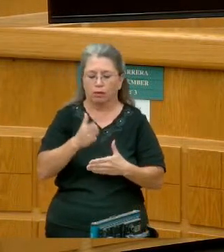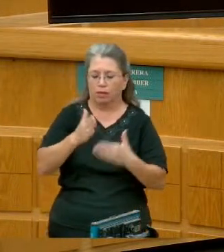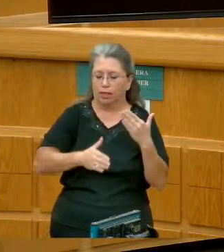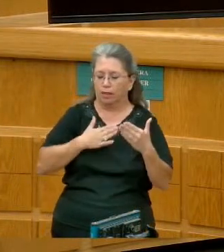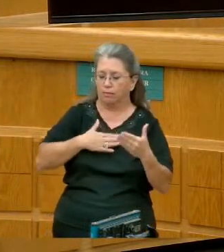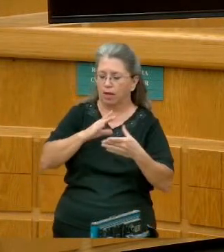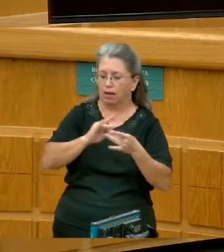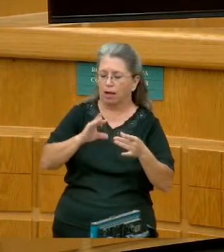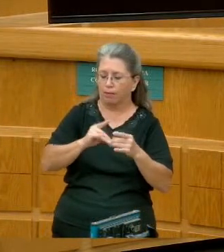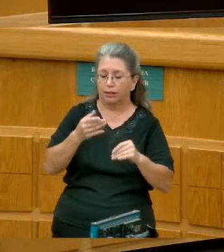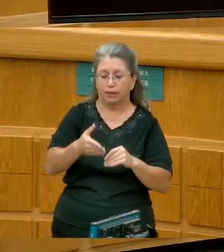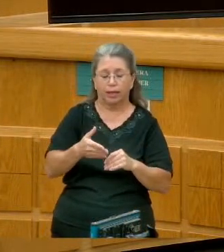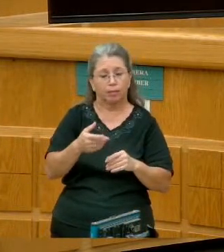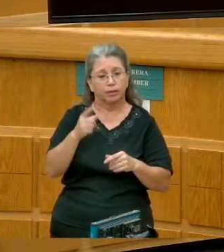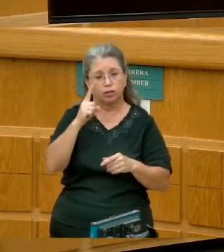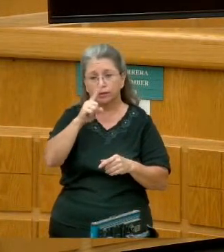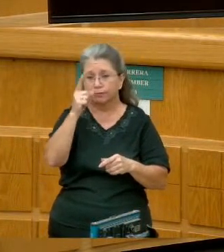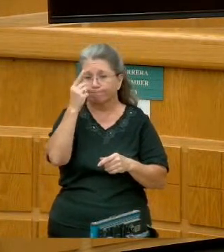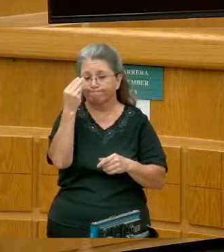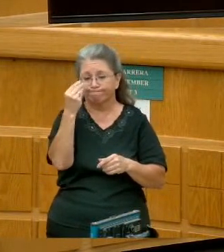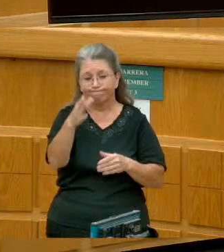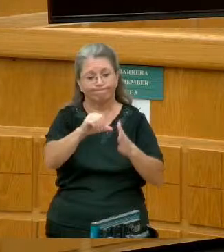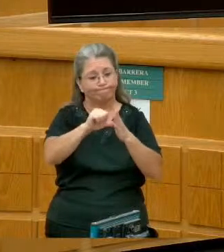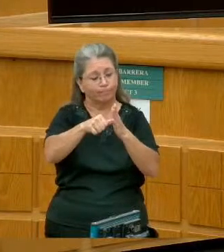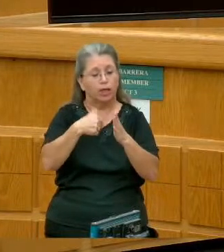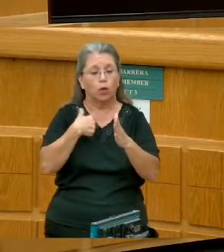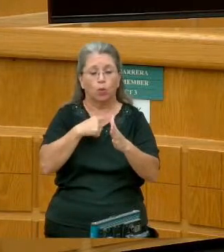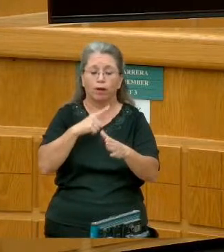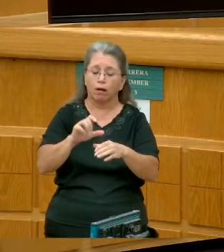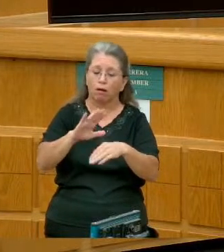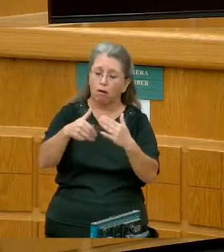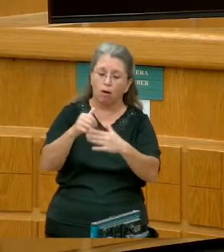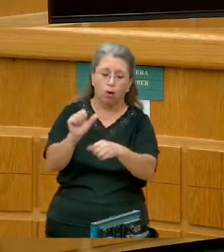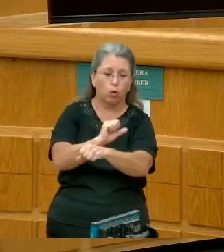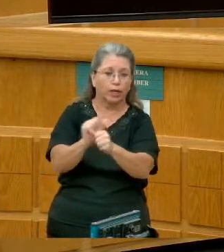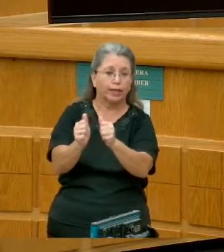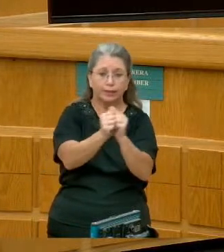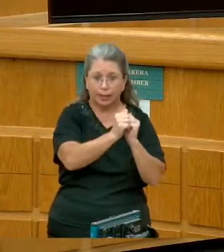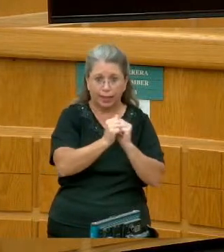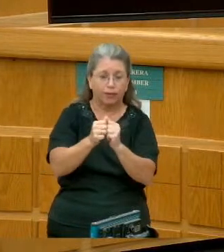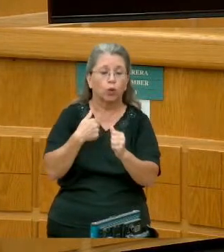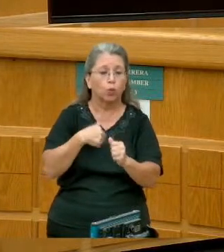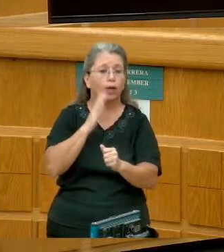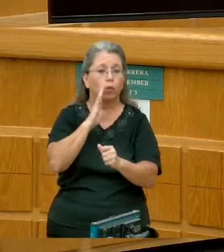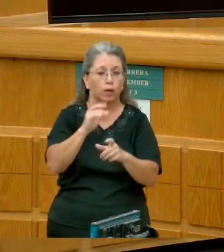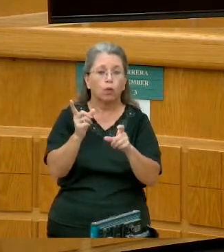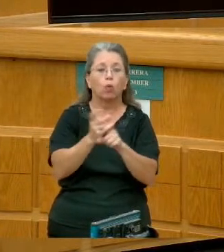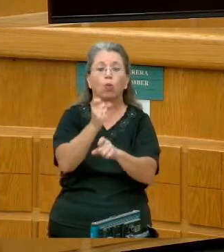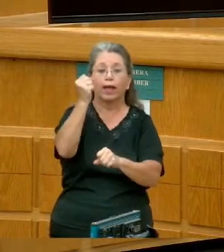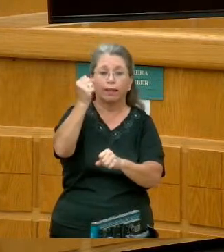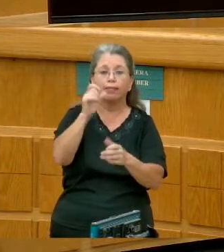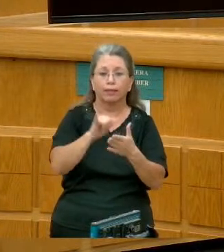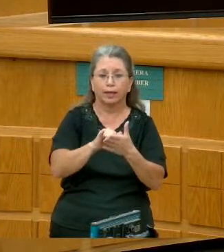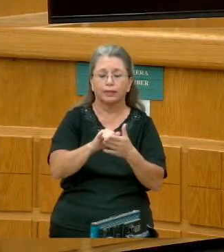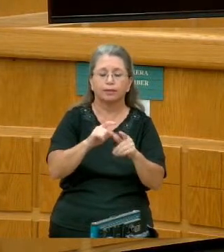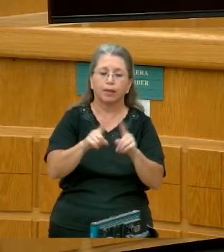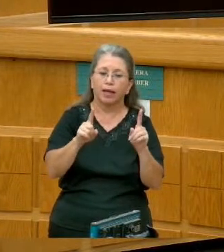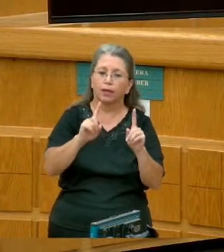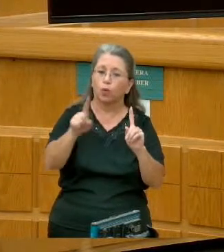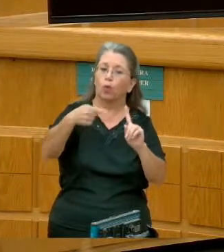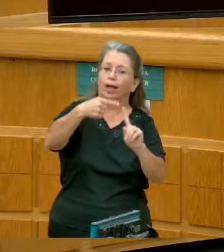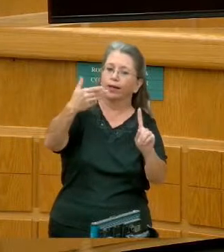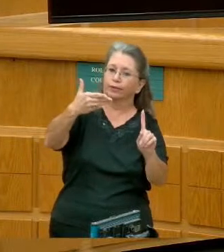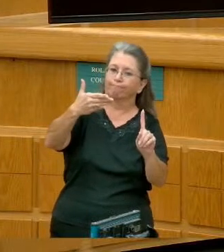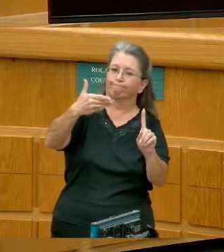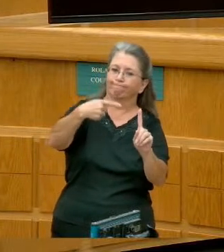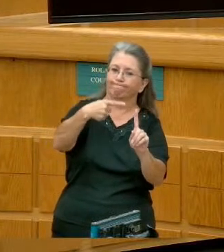just continue. We're working together on this. We will win. It's just a matter of when, but the more that